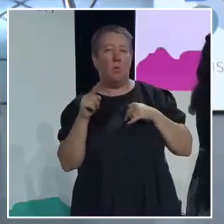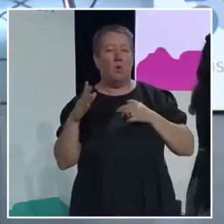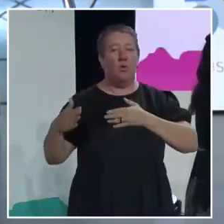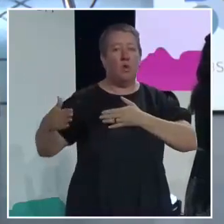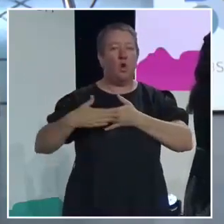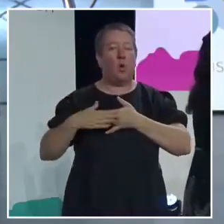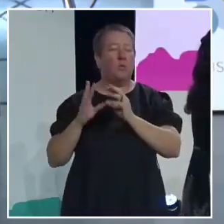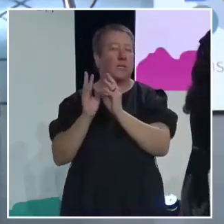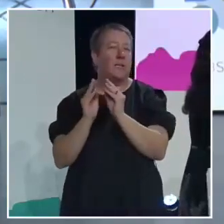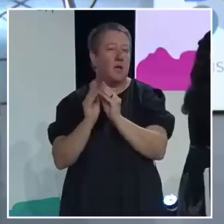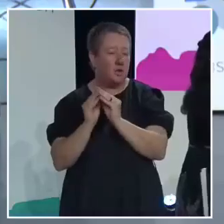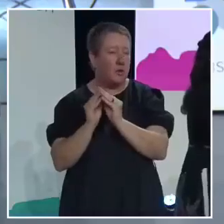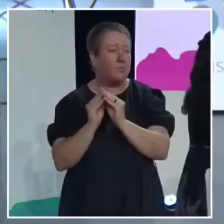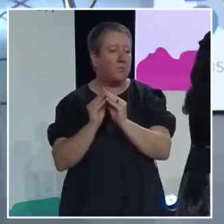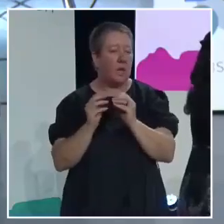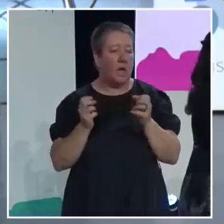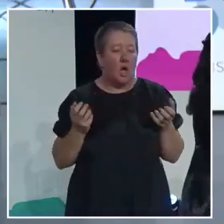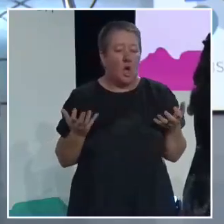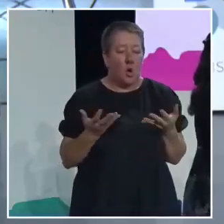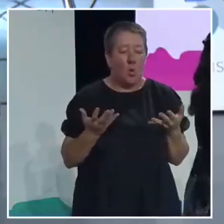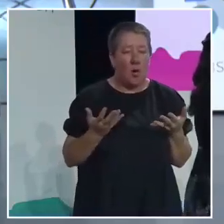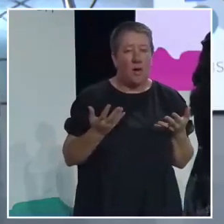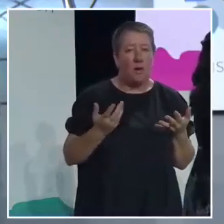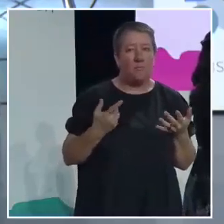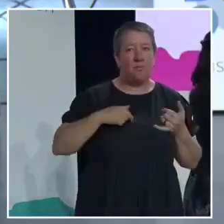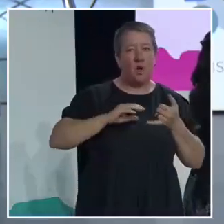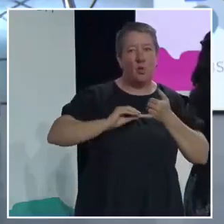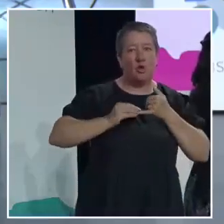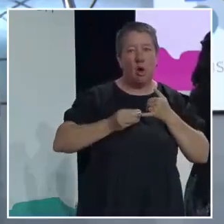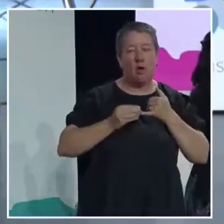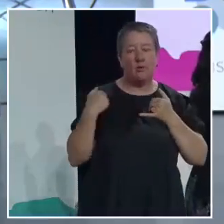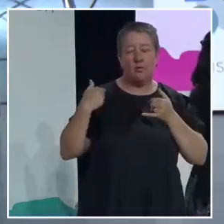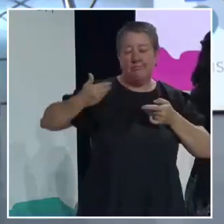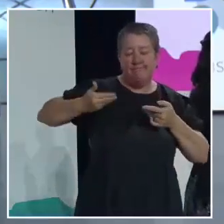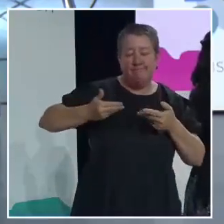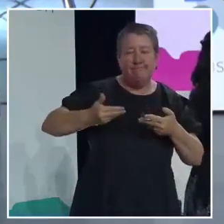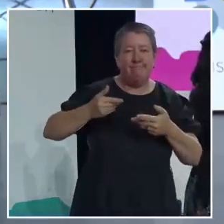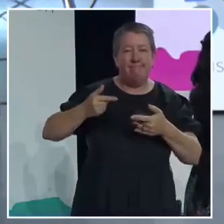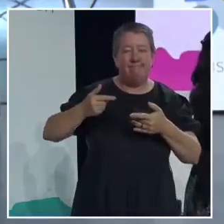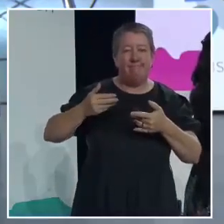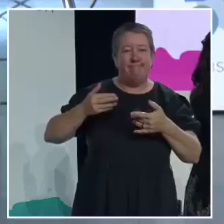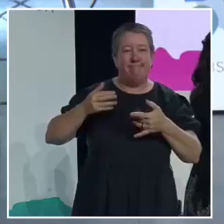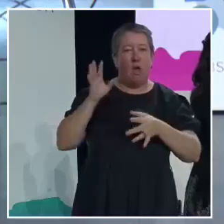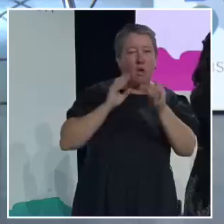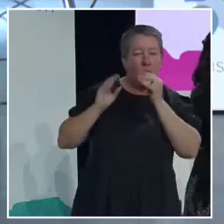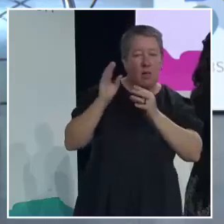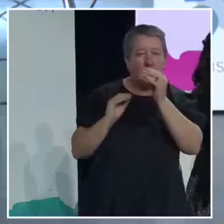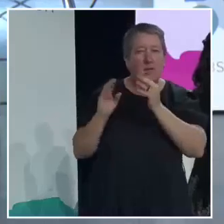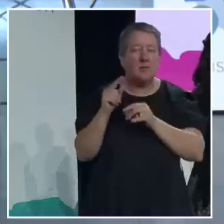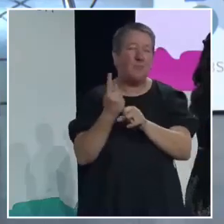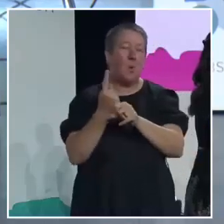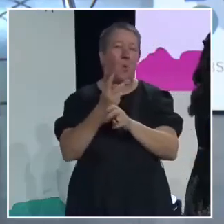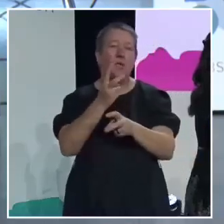closing session, where we will try to draw the lessons from, and it's always difficult